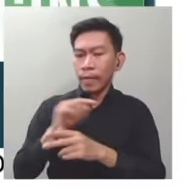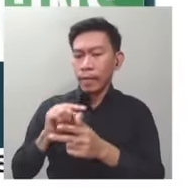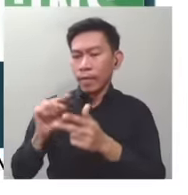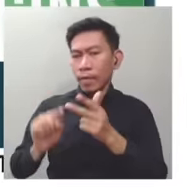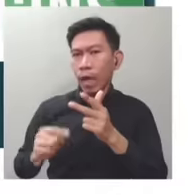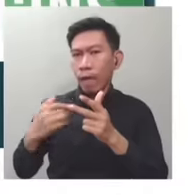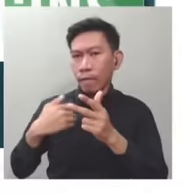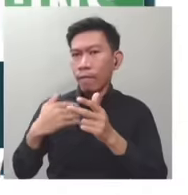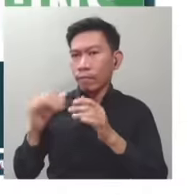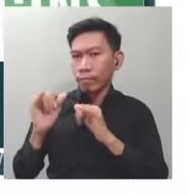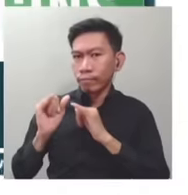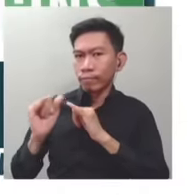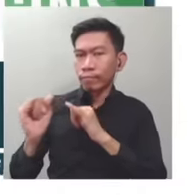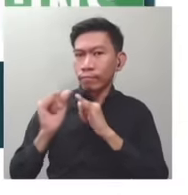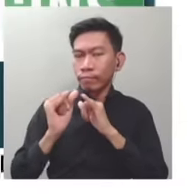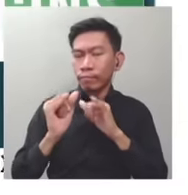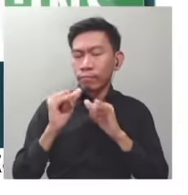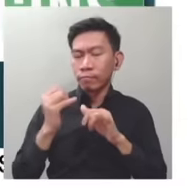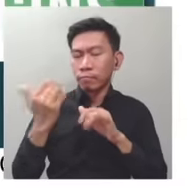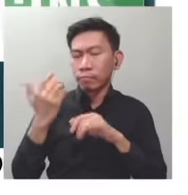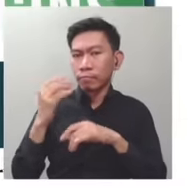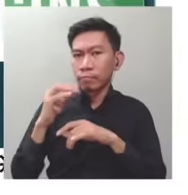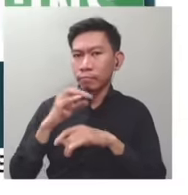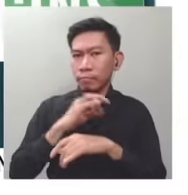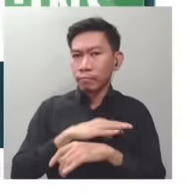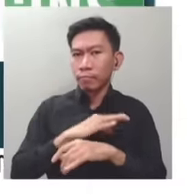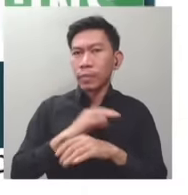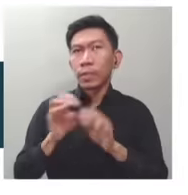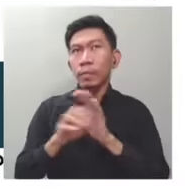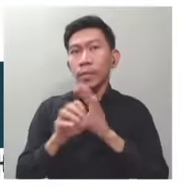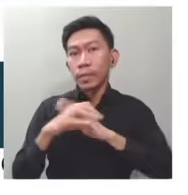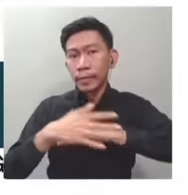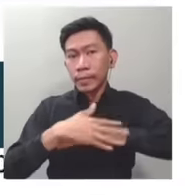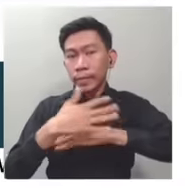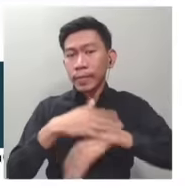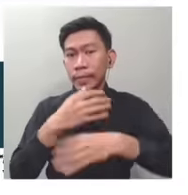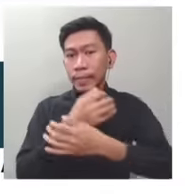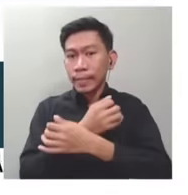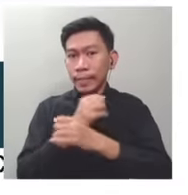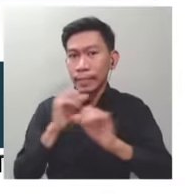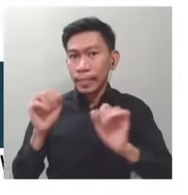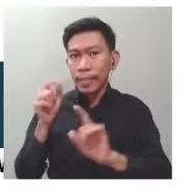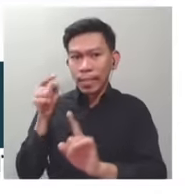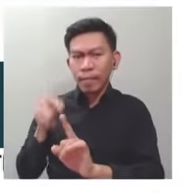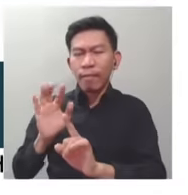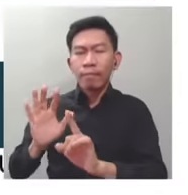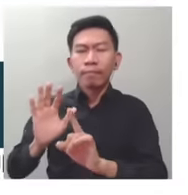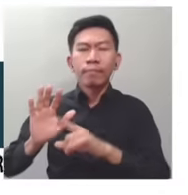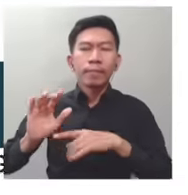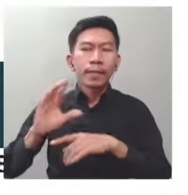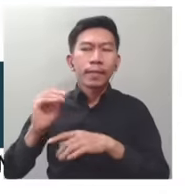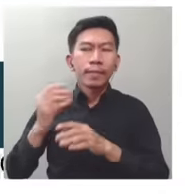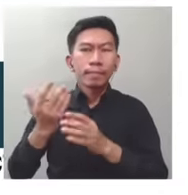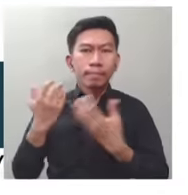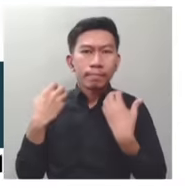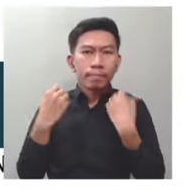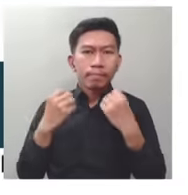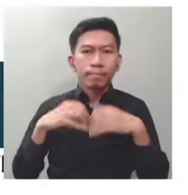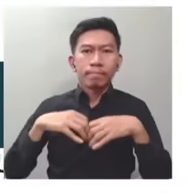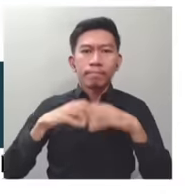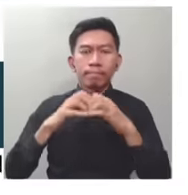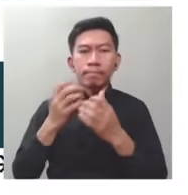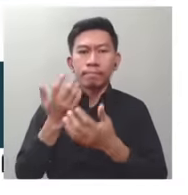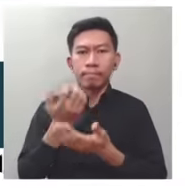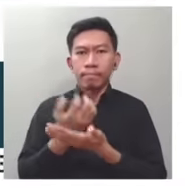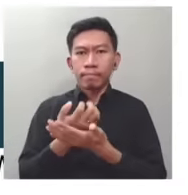interest specifically in terms of maritime security and also, of course, strengthening their respective economies in case in an era of